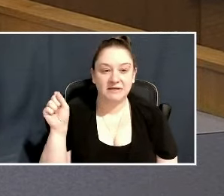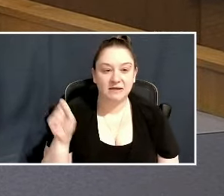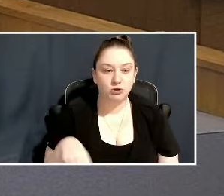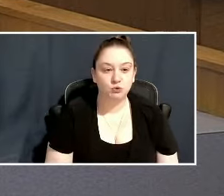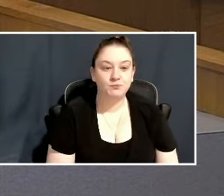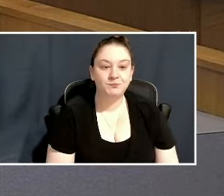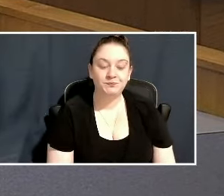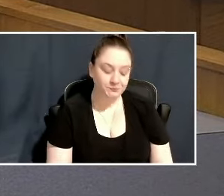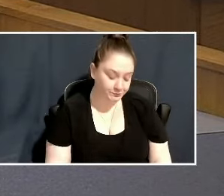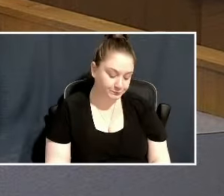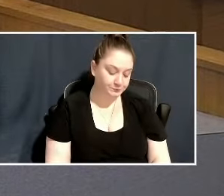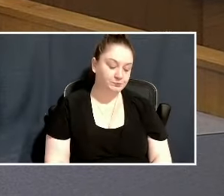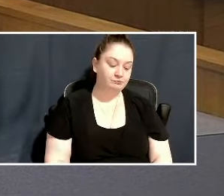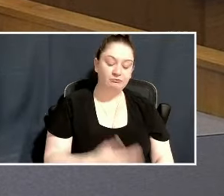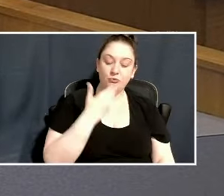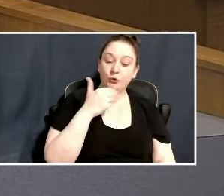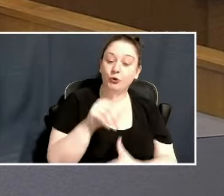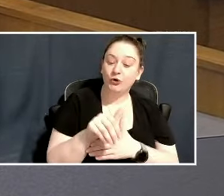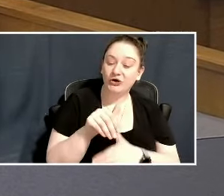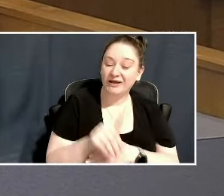evening, everyone.